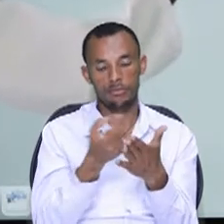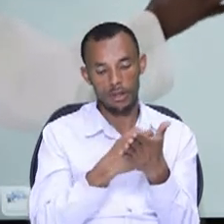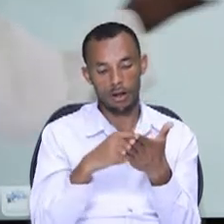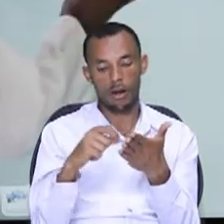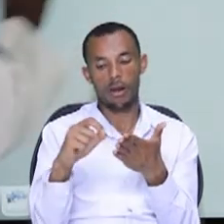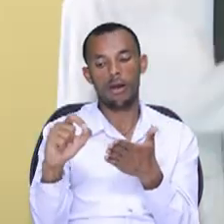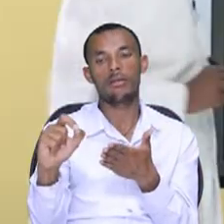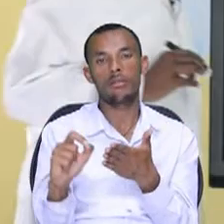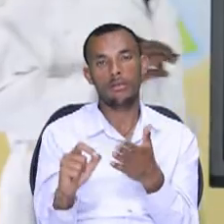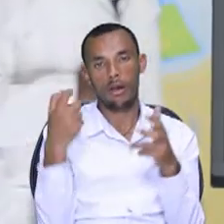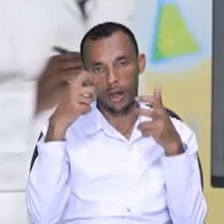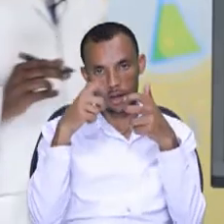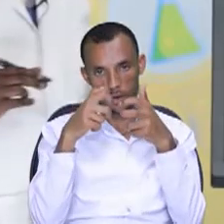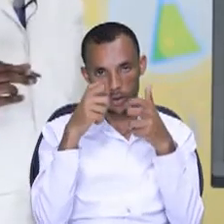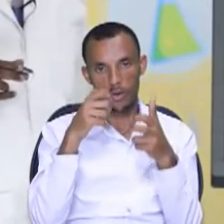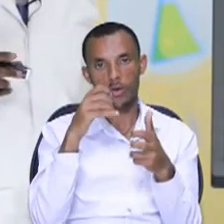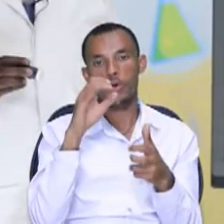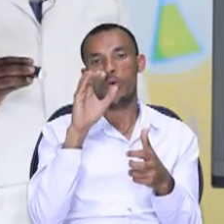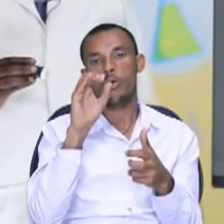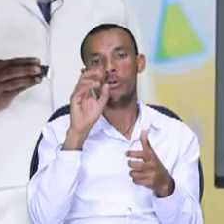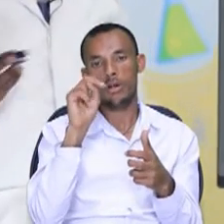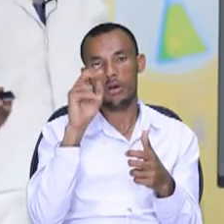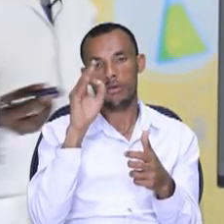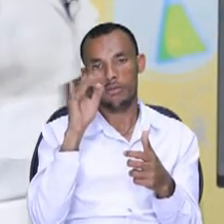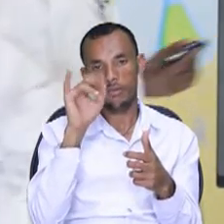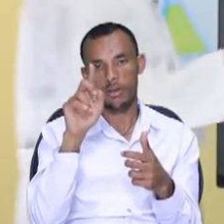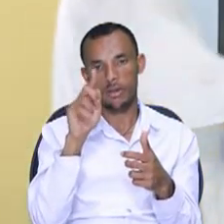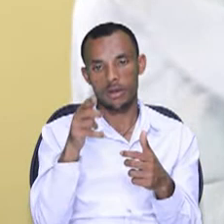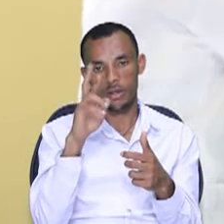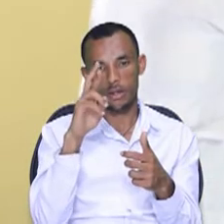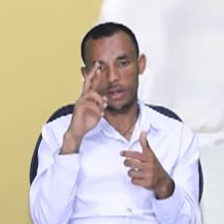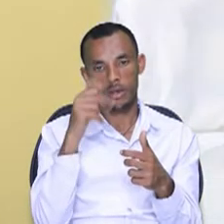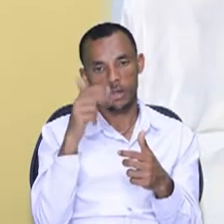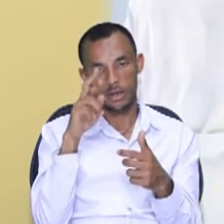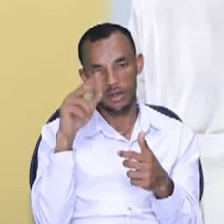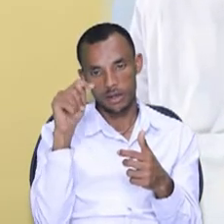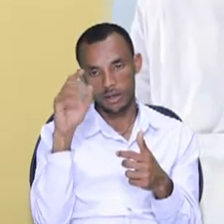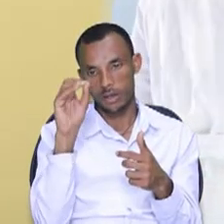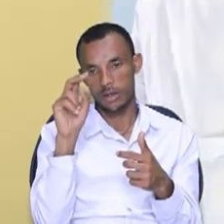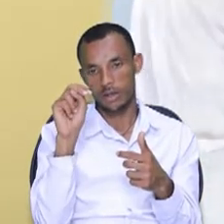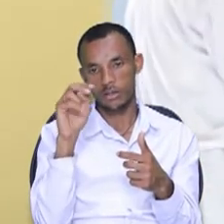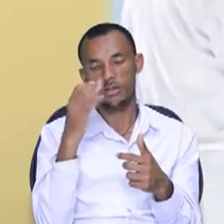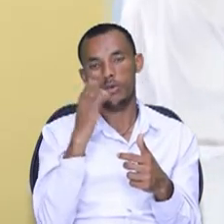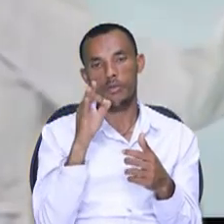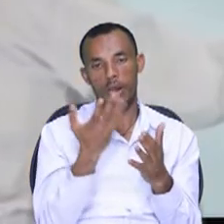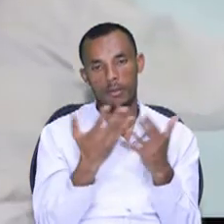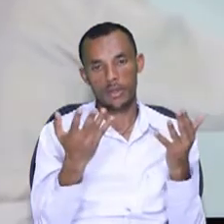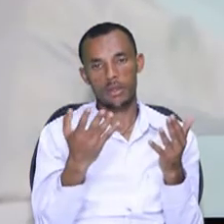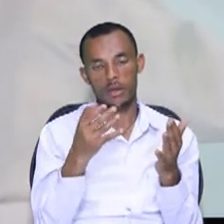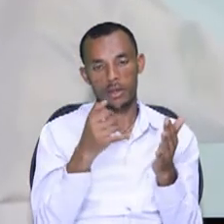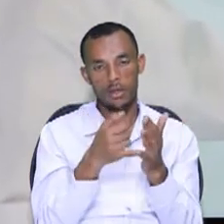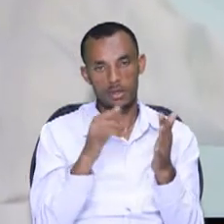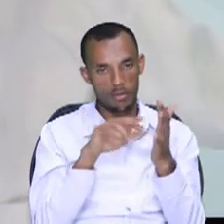write the electronic configuration of the element. So its electronic configuration